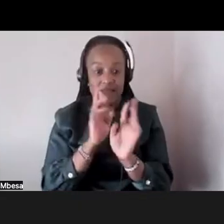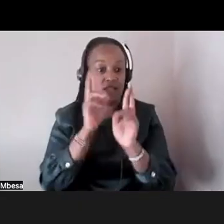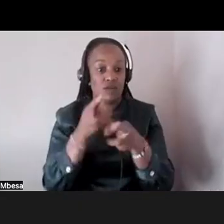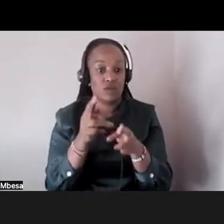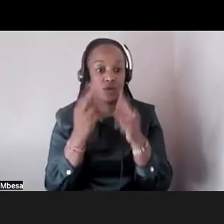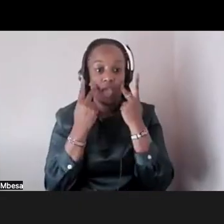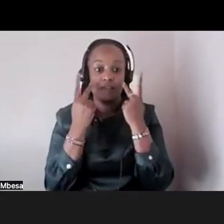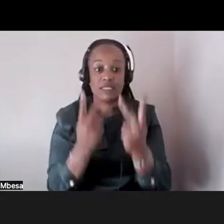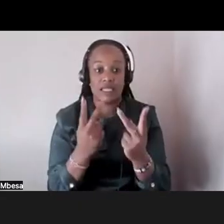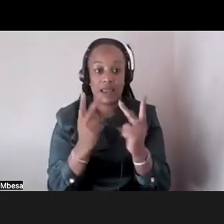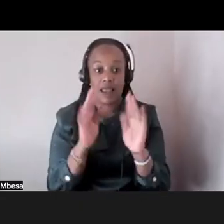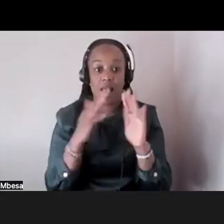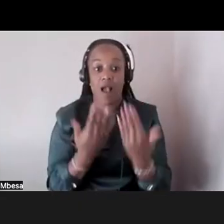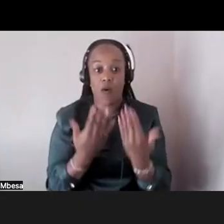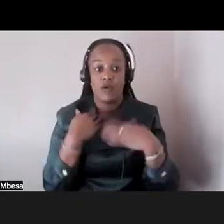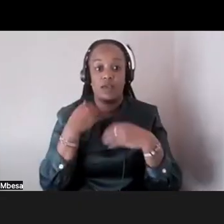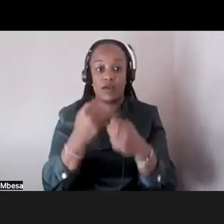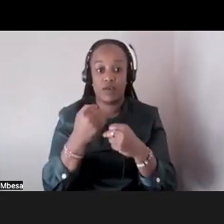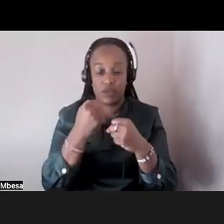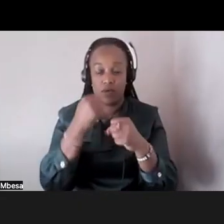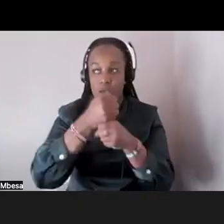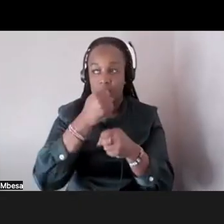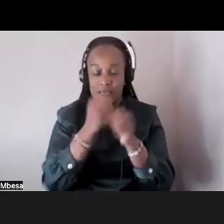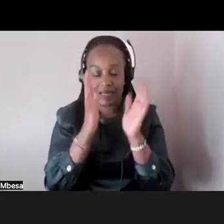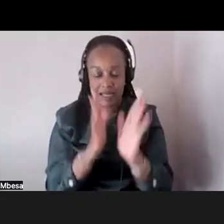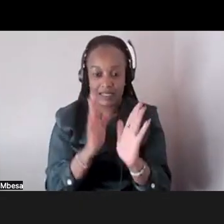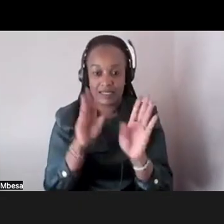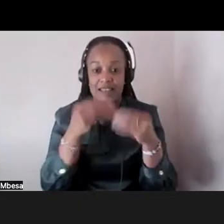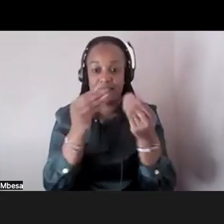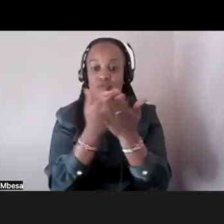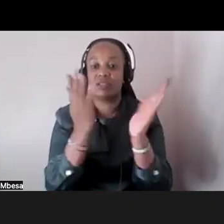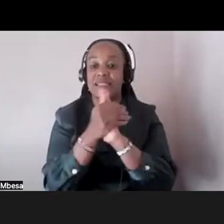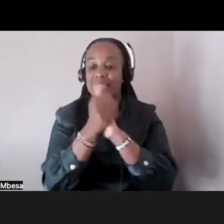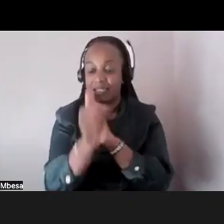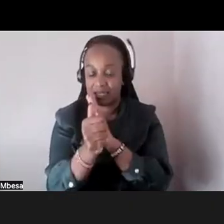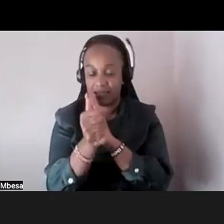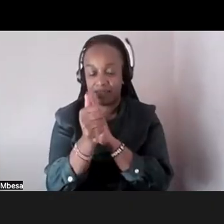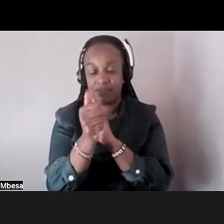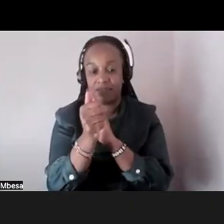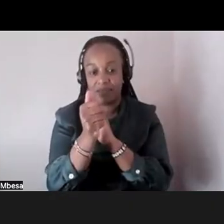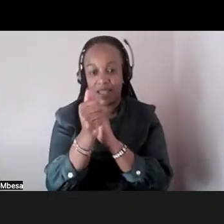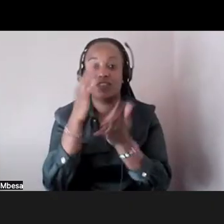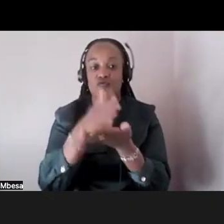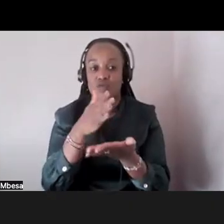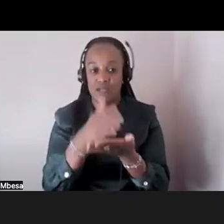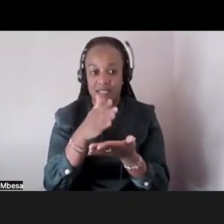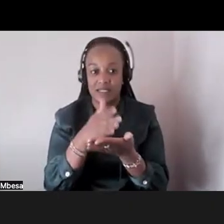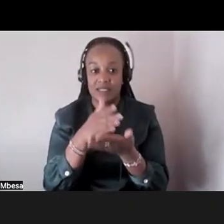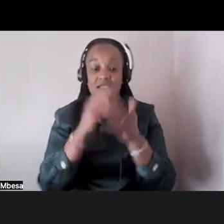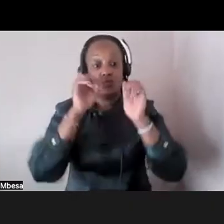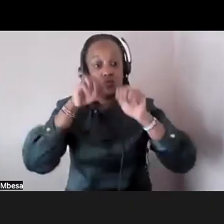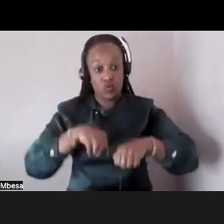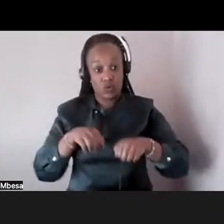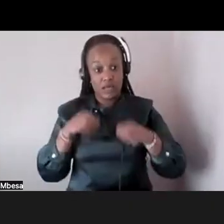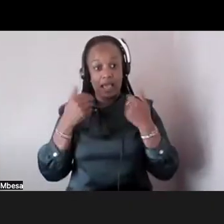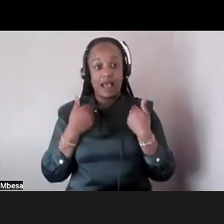learn these skills, they actually had these communications, and those who sought care from them actually were less likely to have intentions